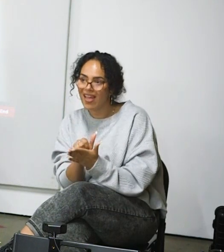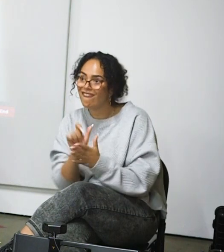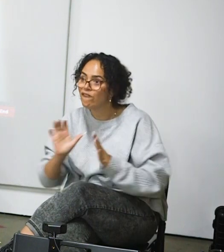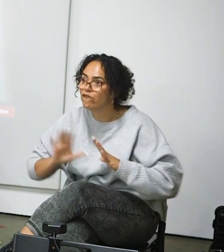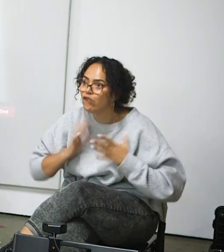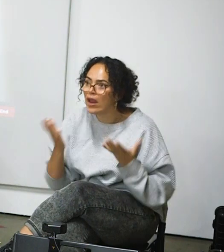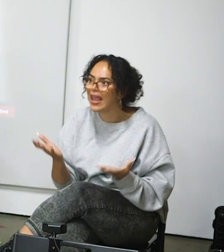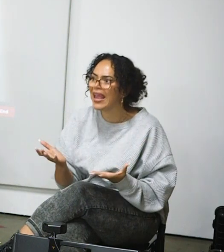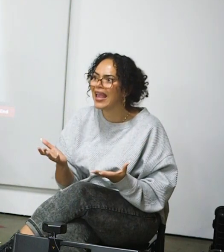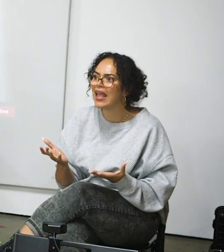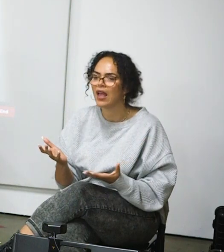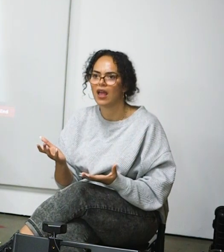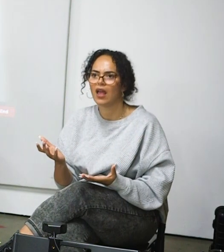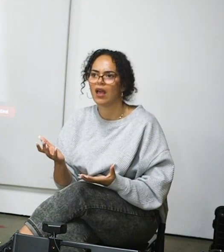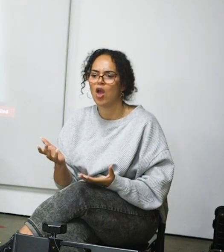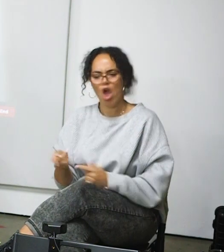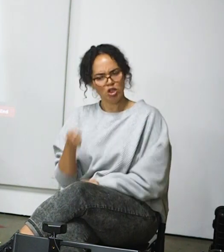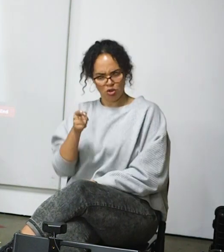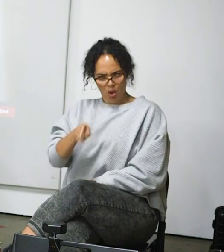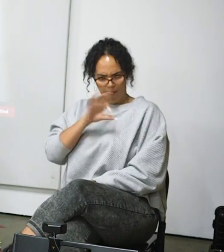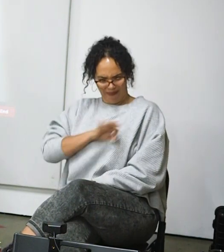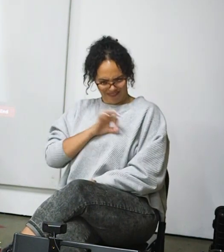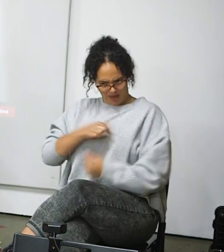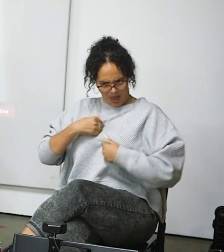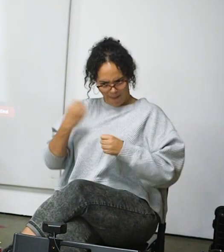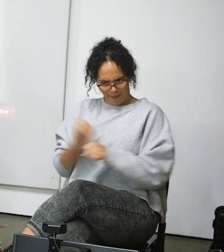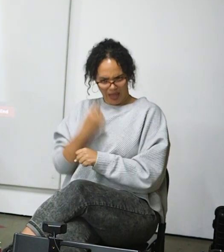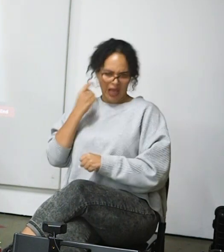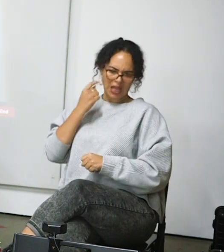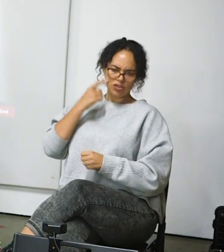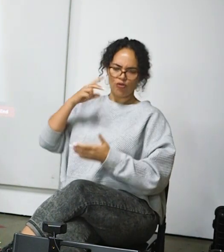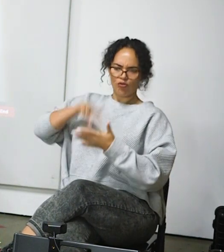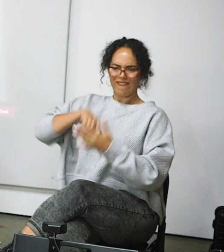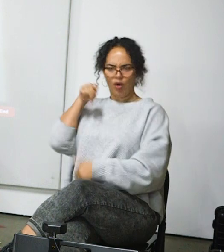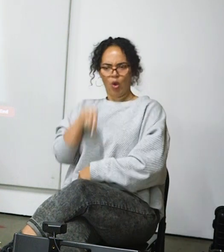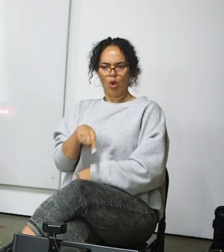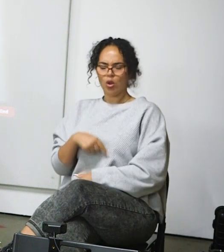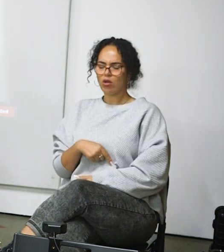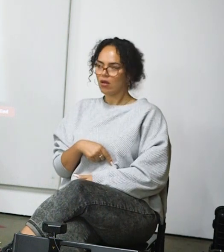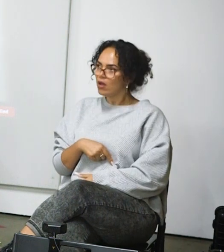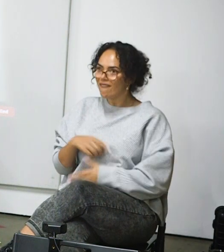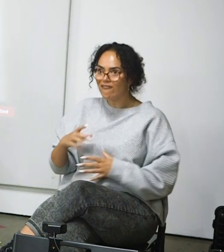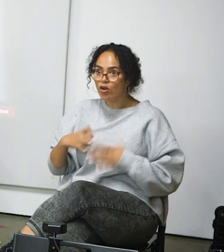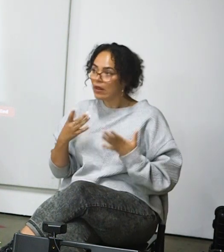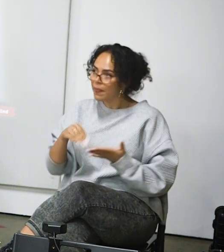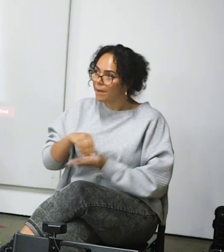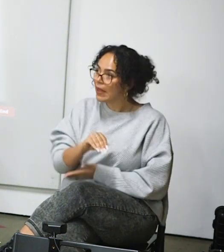for your benefit, and okay, it might be ultimately for their benefit, but